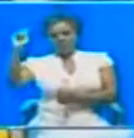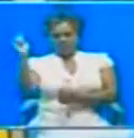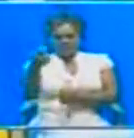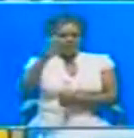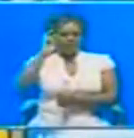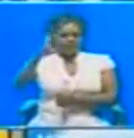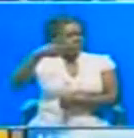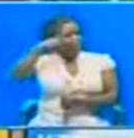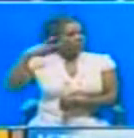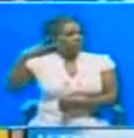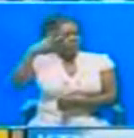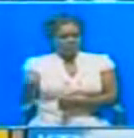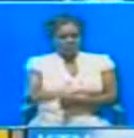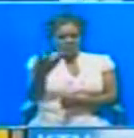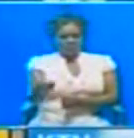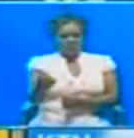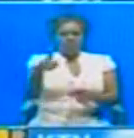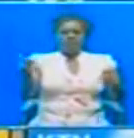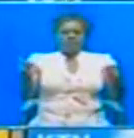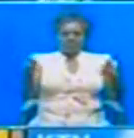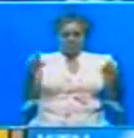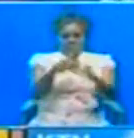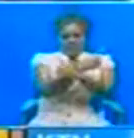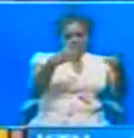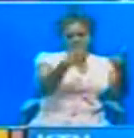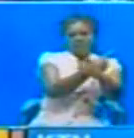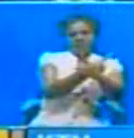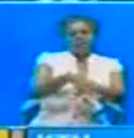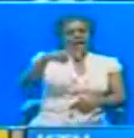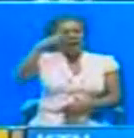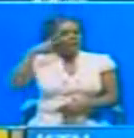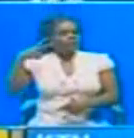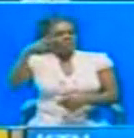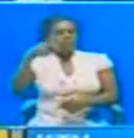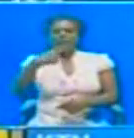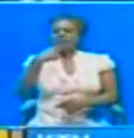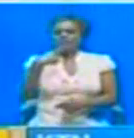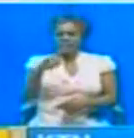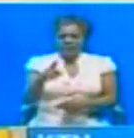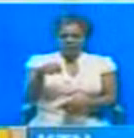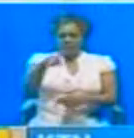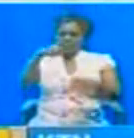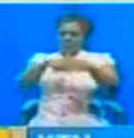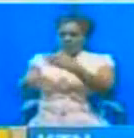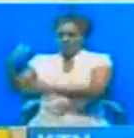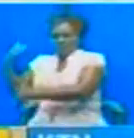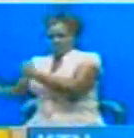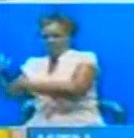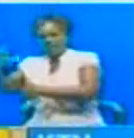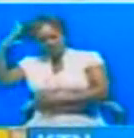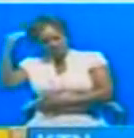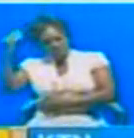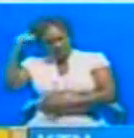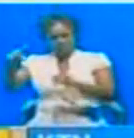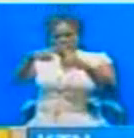series of terror attacks using grenades and improvised explosive devices. Al-Shabaab militants also occasionally sneaked through the porous Kenya-Somalia border